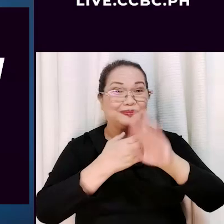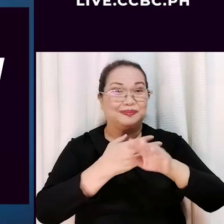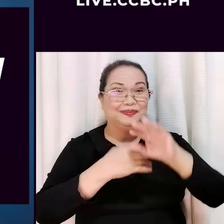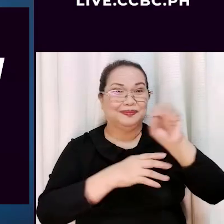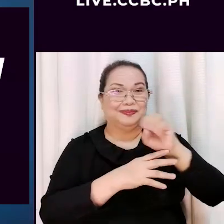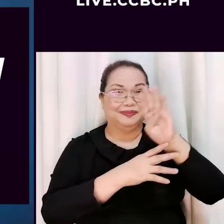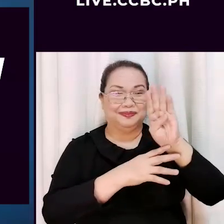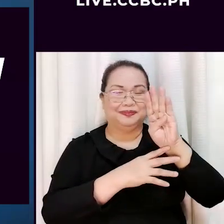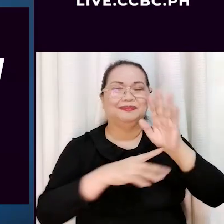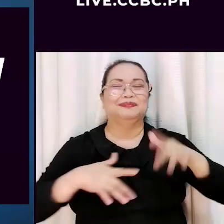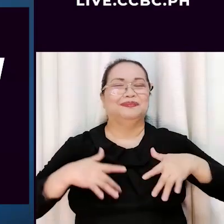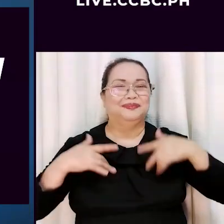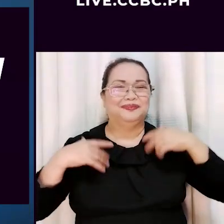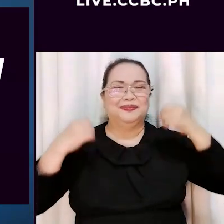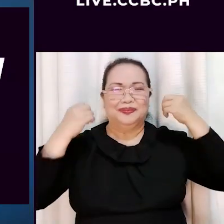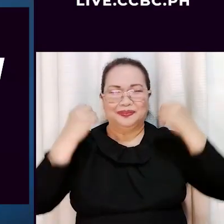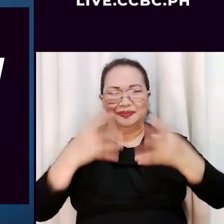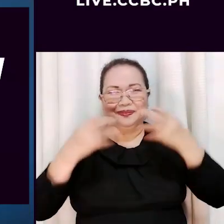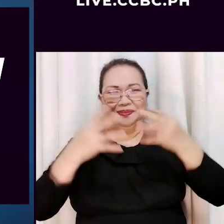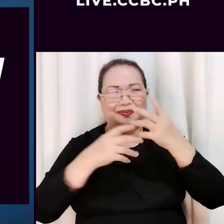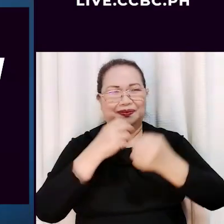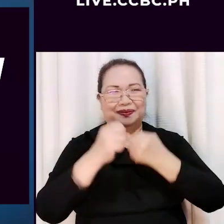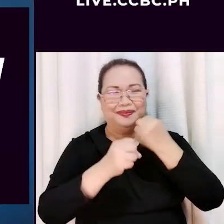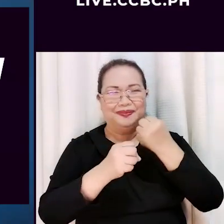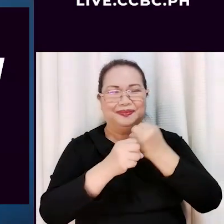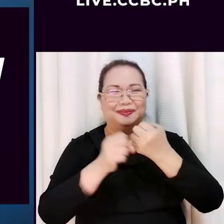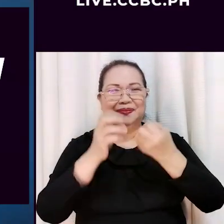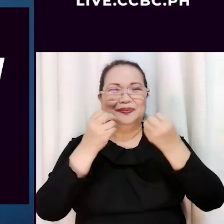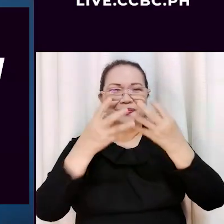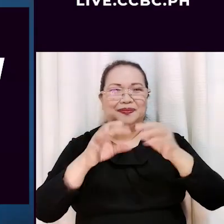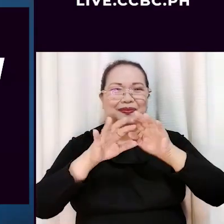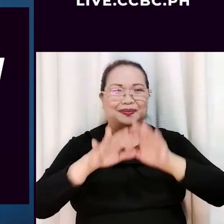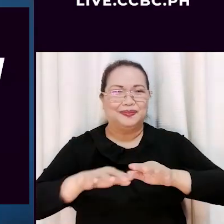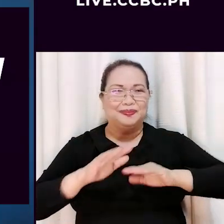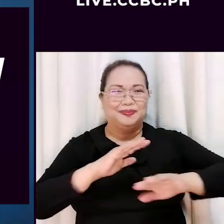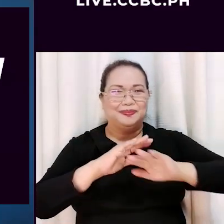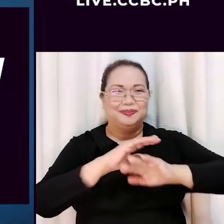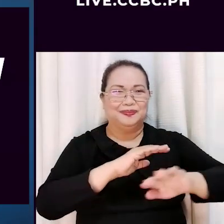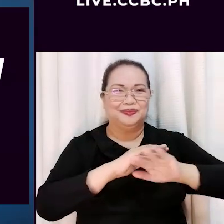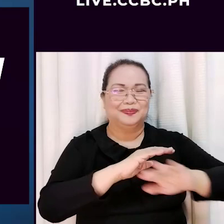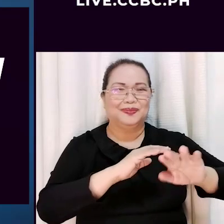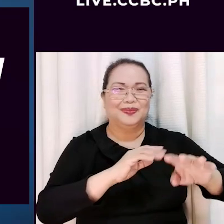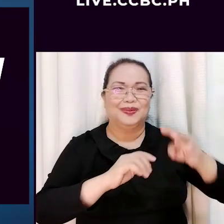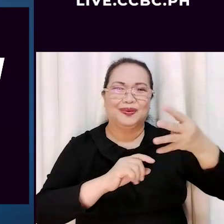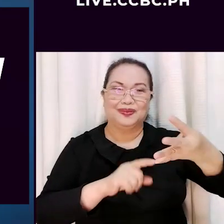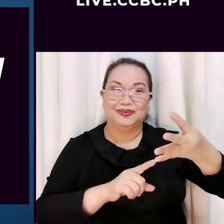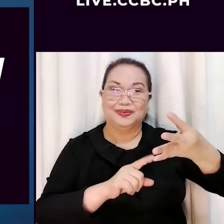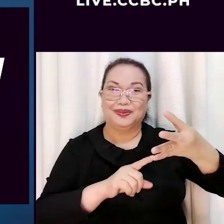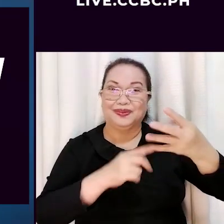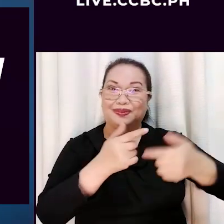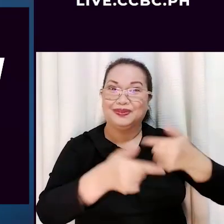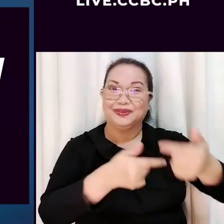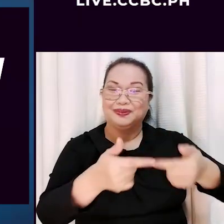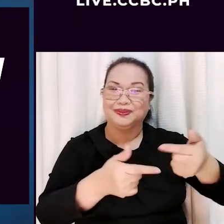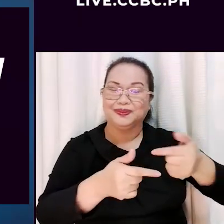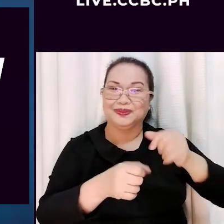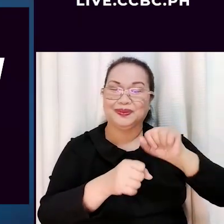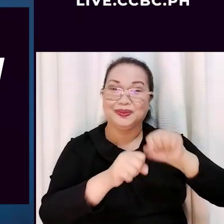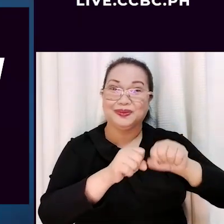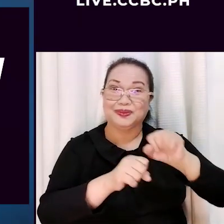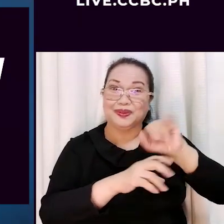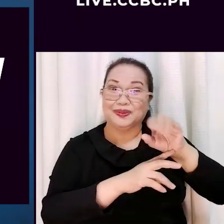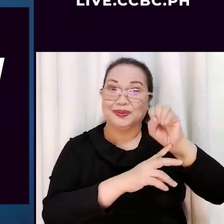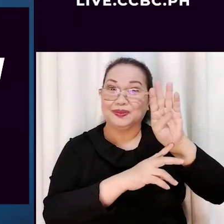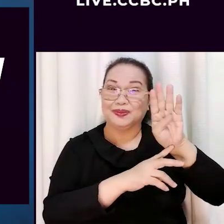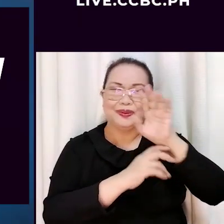lived 140 years. He saw his children and their children to the 4th generation. And so Job died